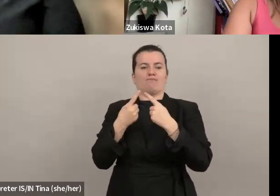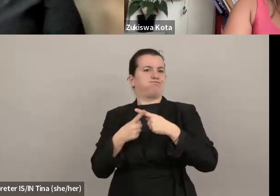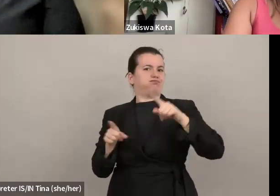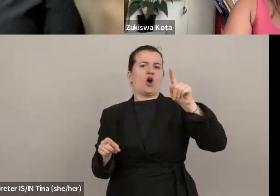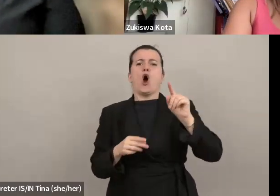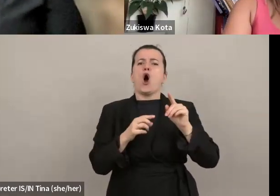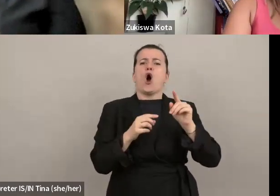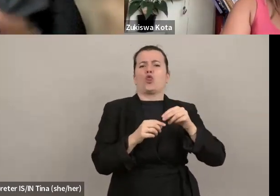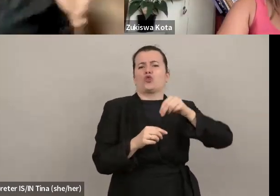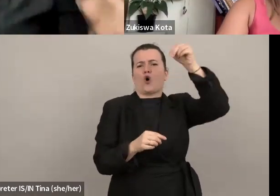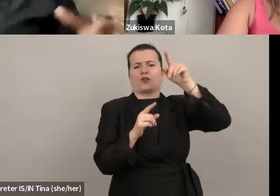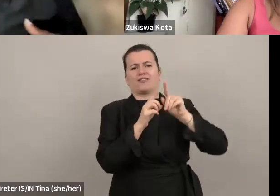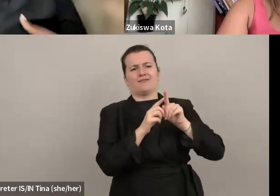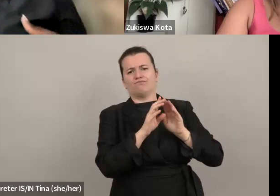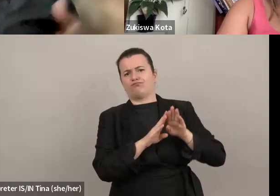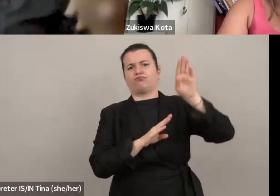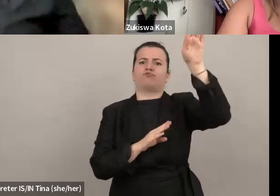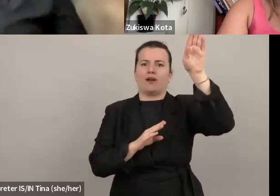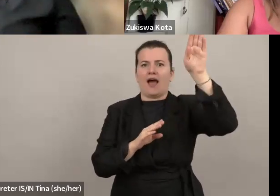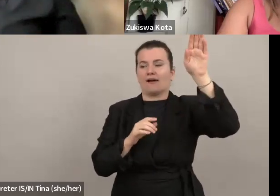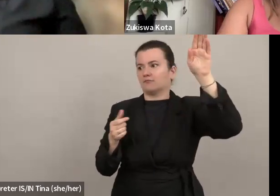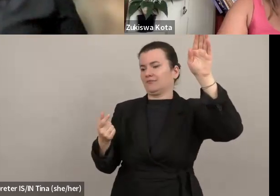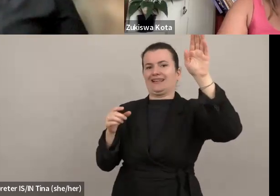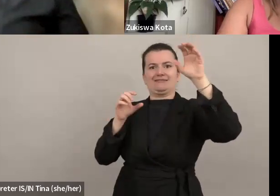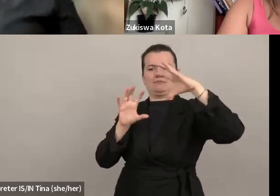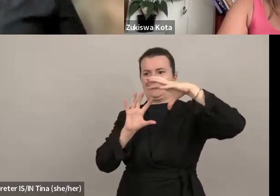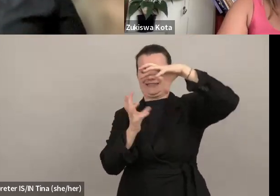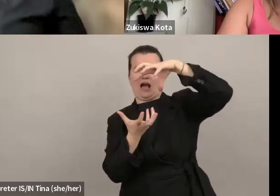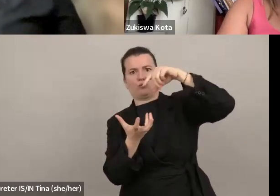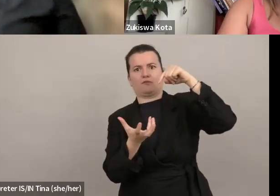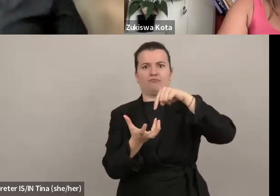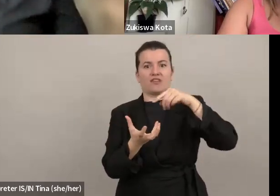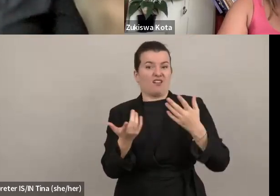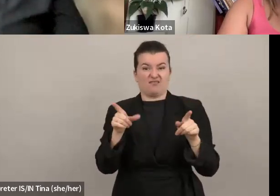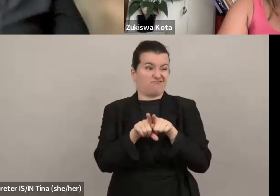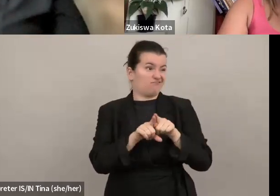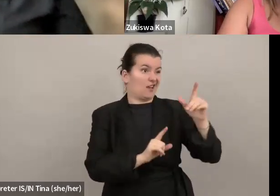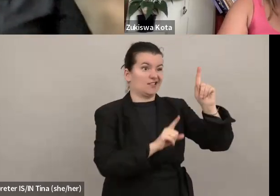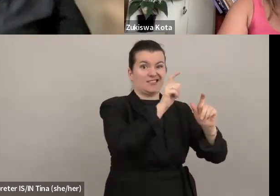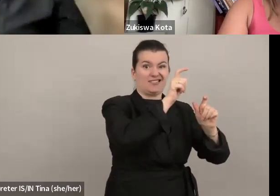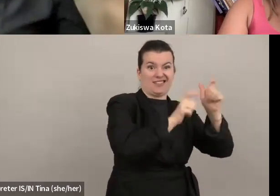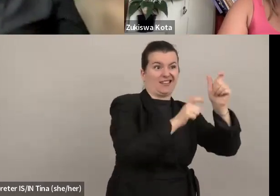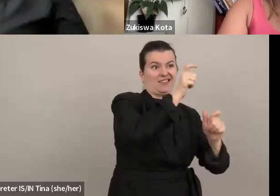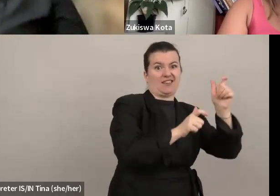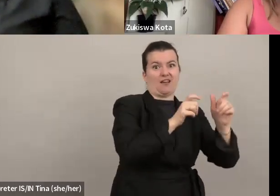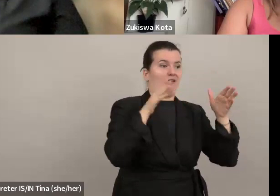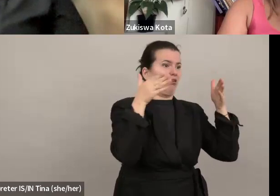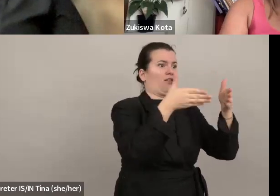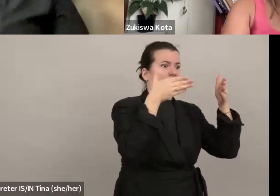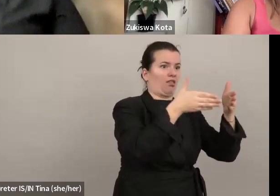within the urban centers and the global north, while we're talking about realities of